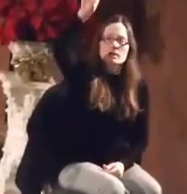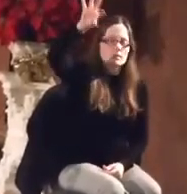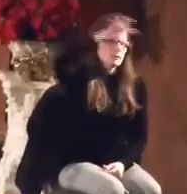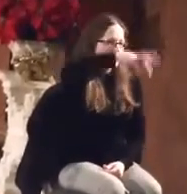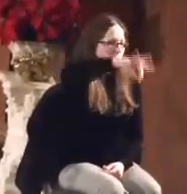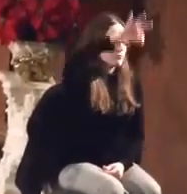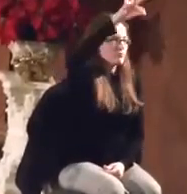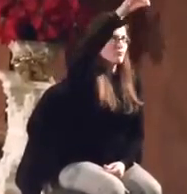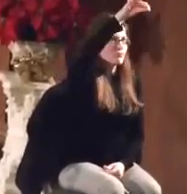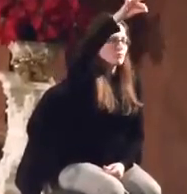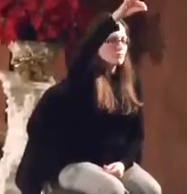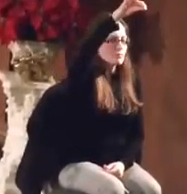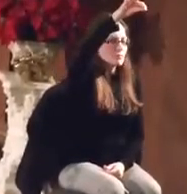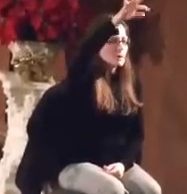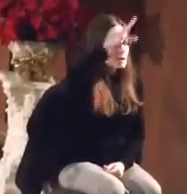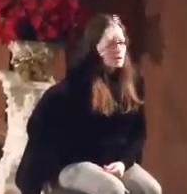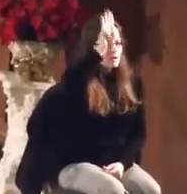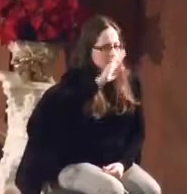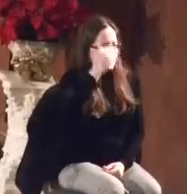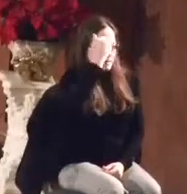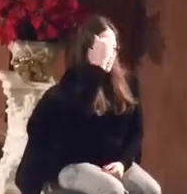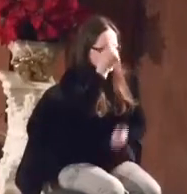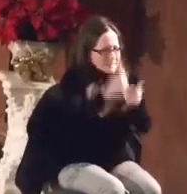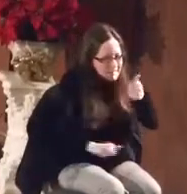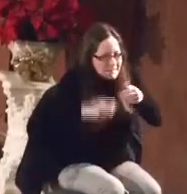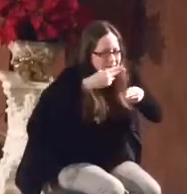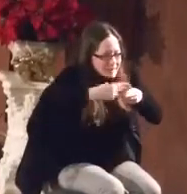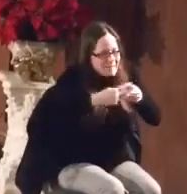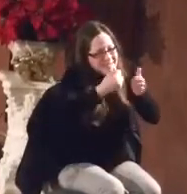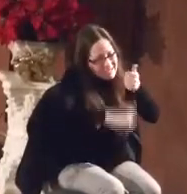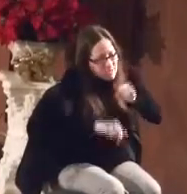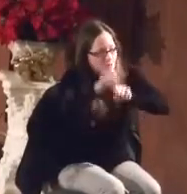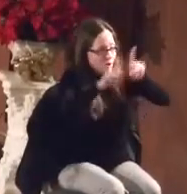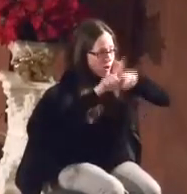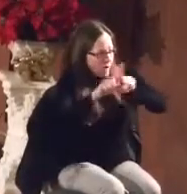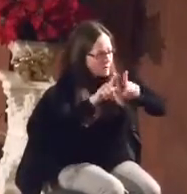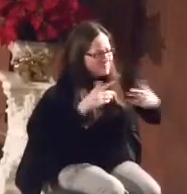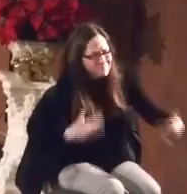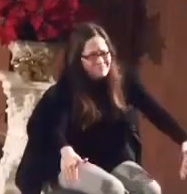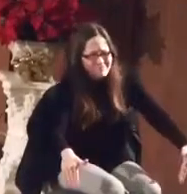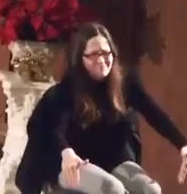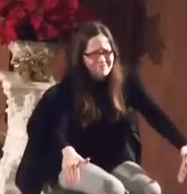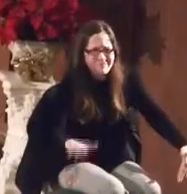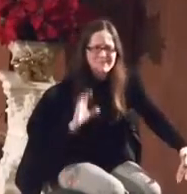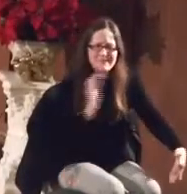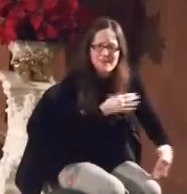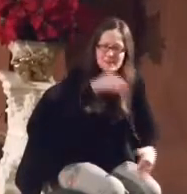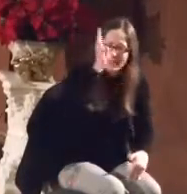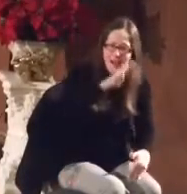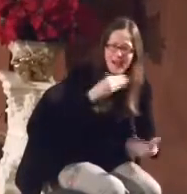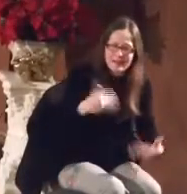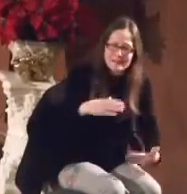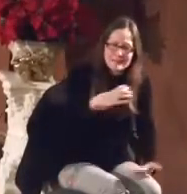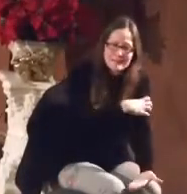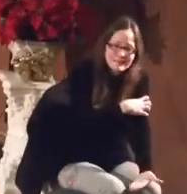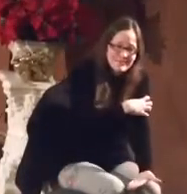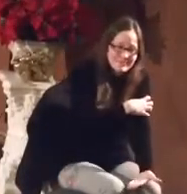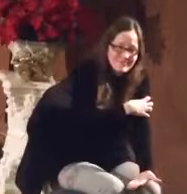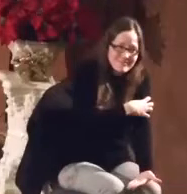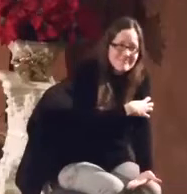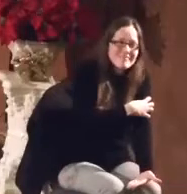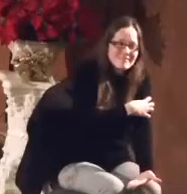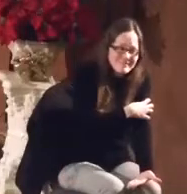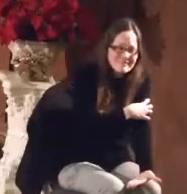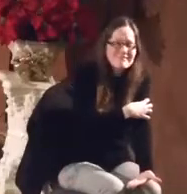How mighty, how powerful is our God? And yet these powerful hands of God that can hold it all